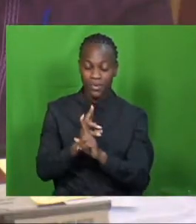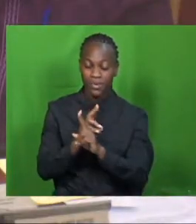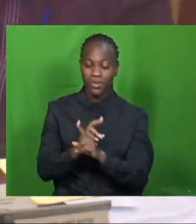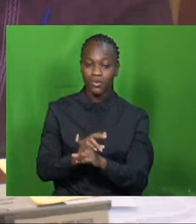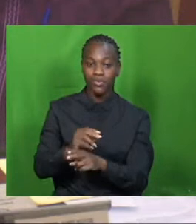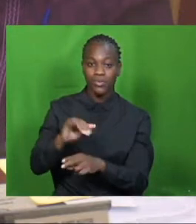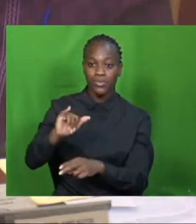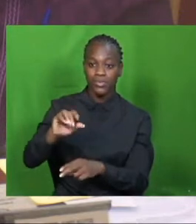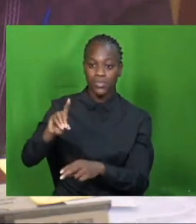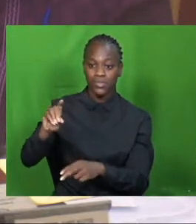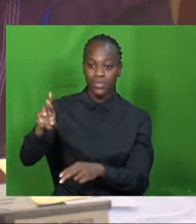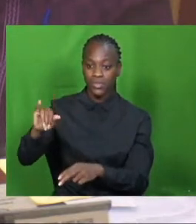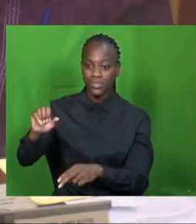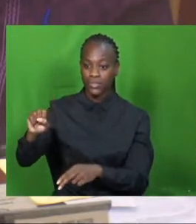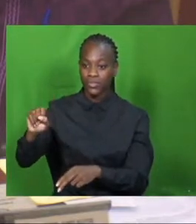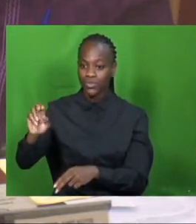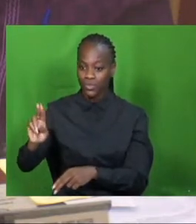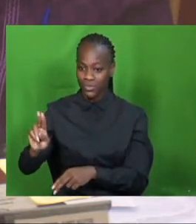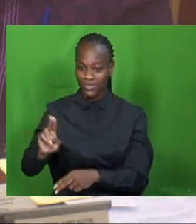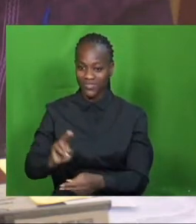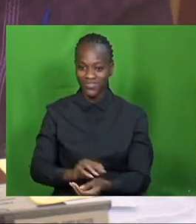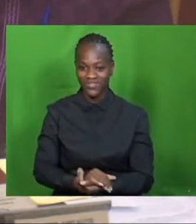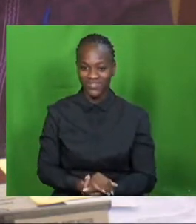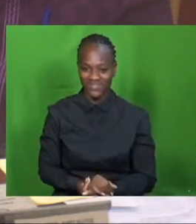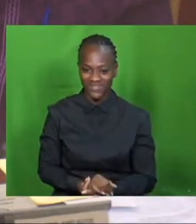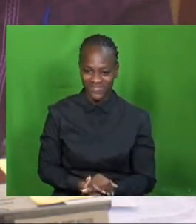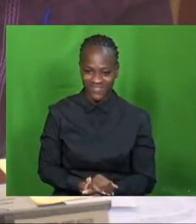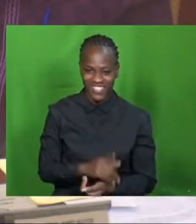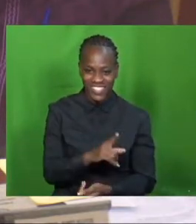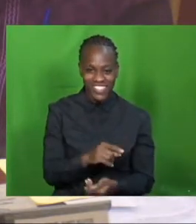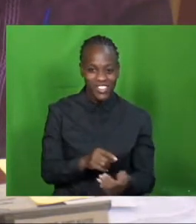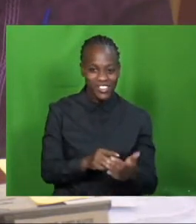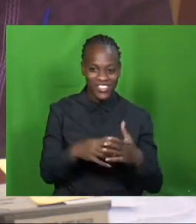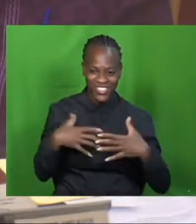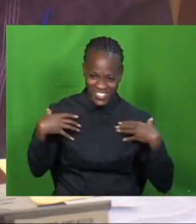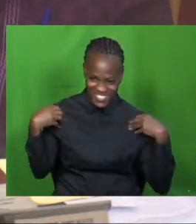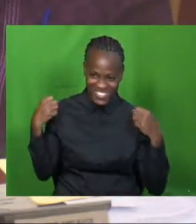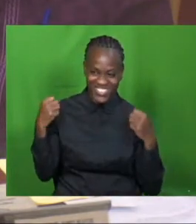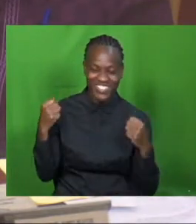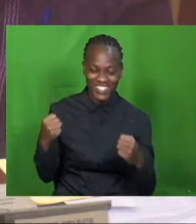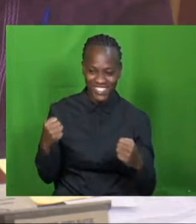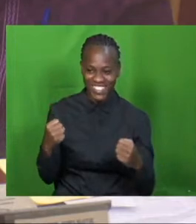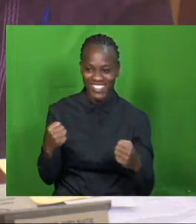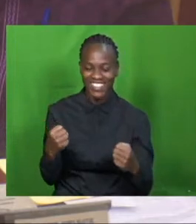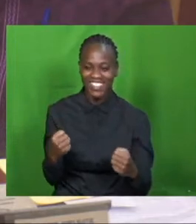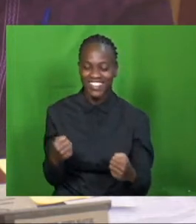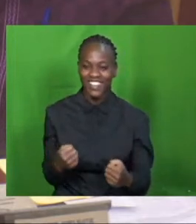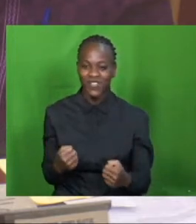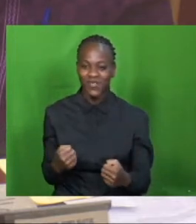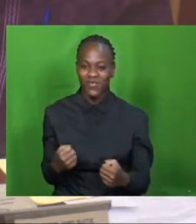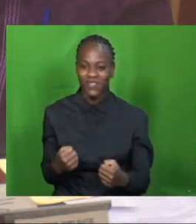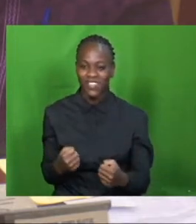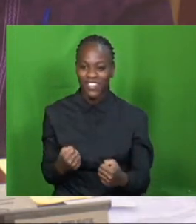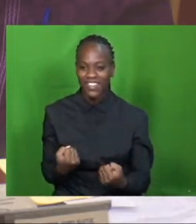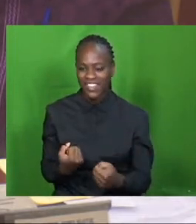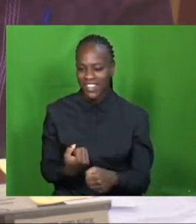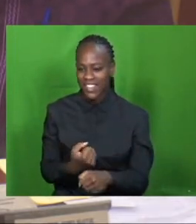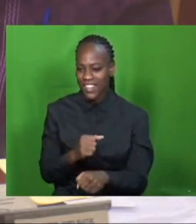to sustaining CPA Africa region. Mr. Speaker,